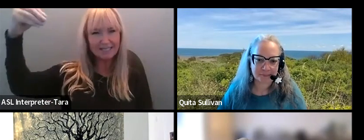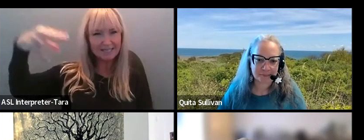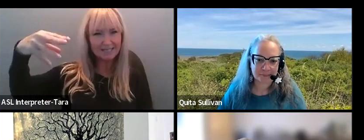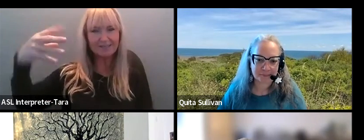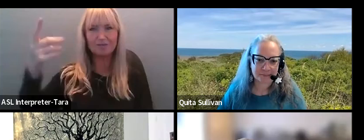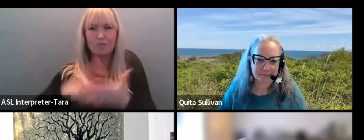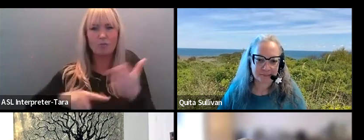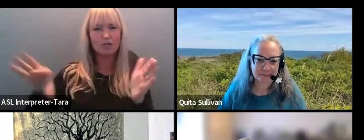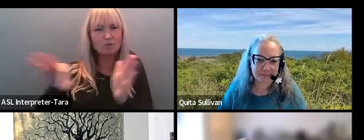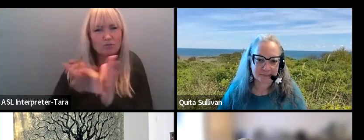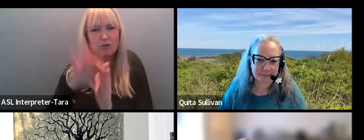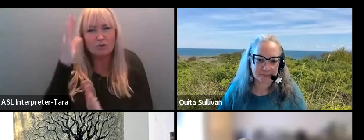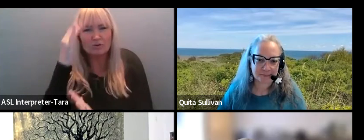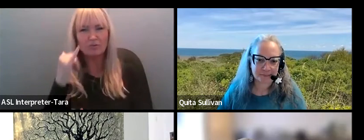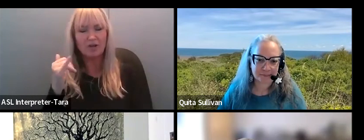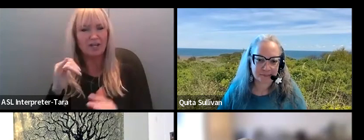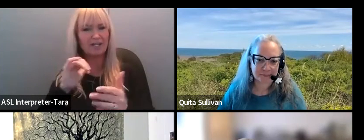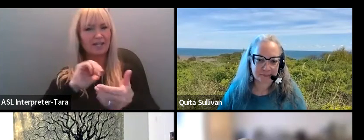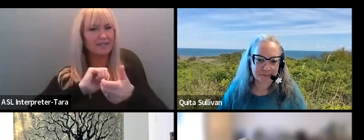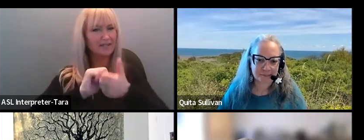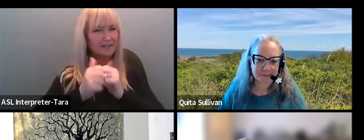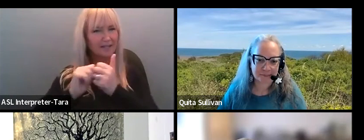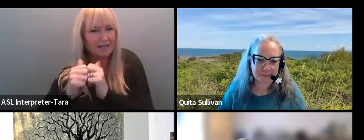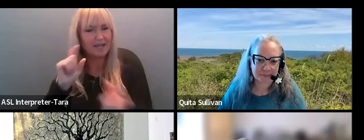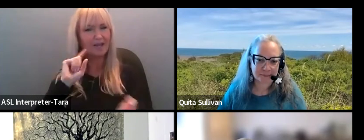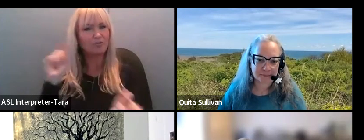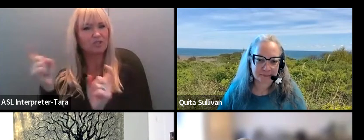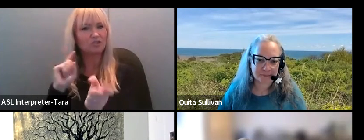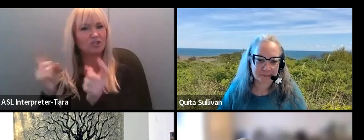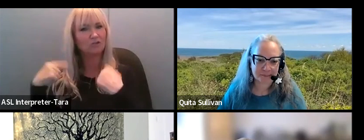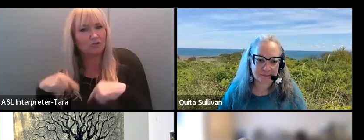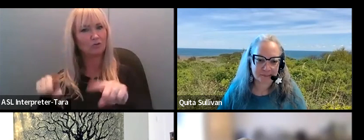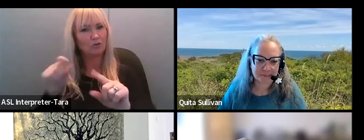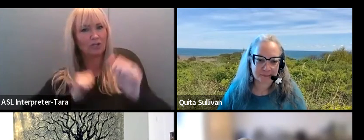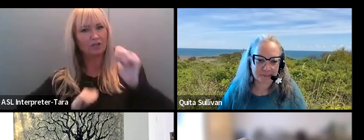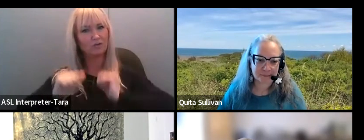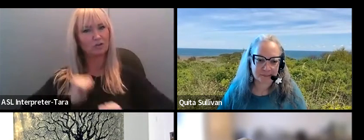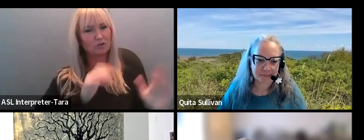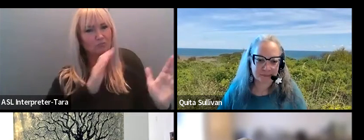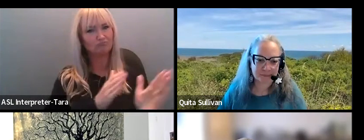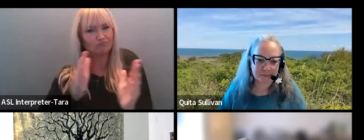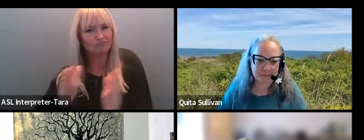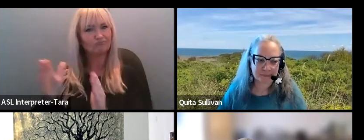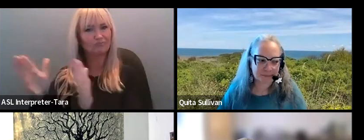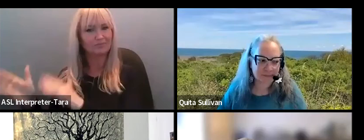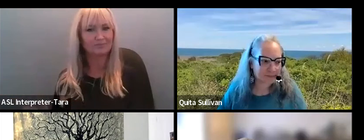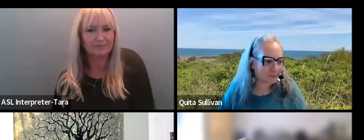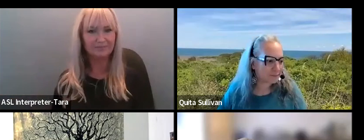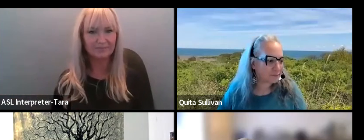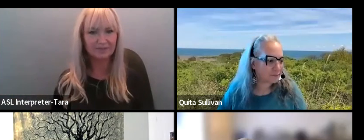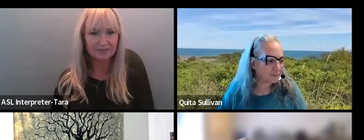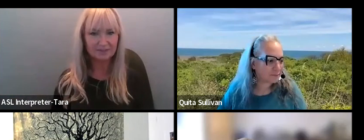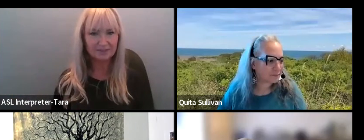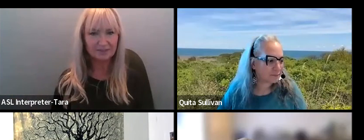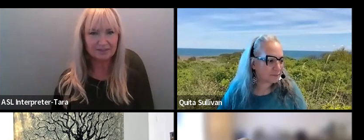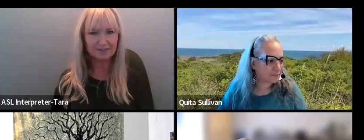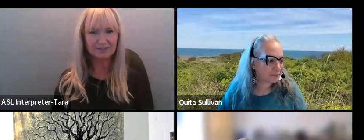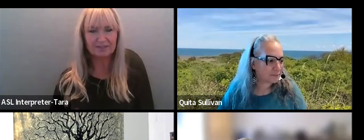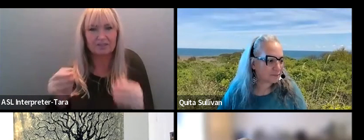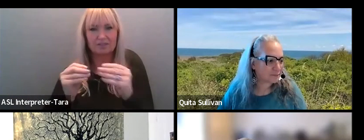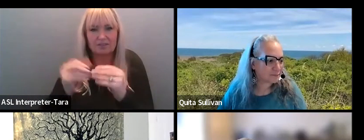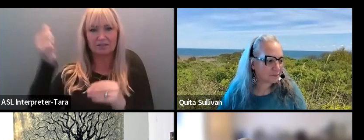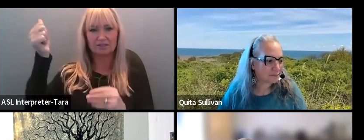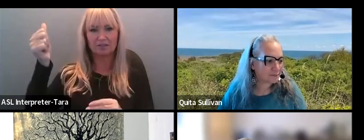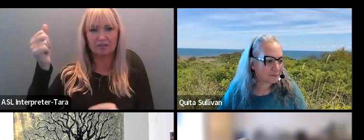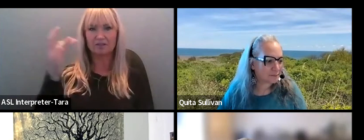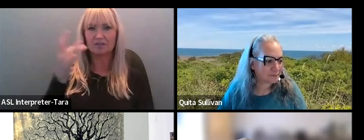and how it changed over the course of the production? So most of our lighting